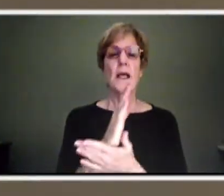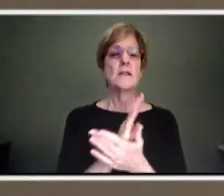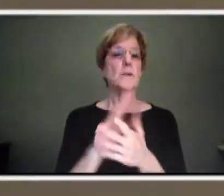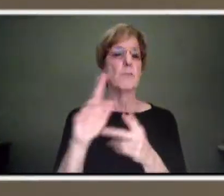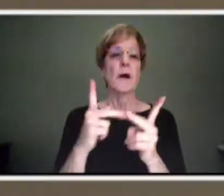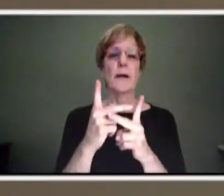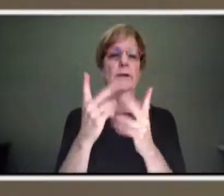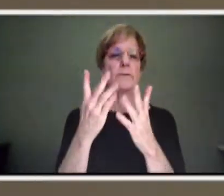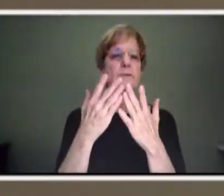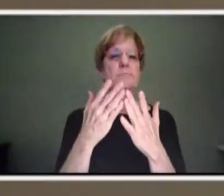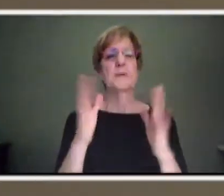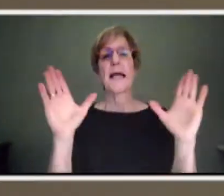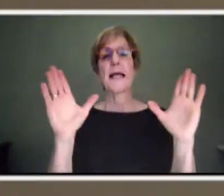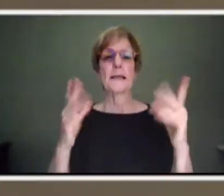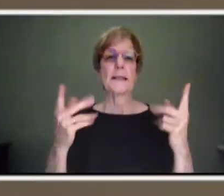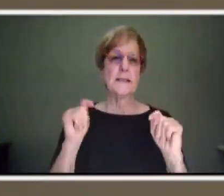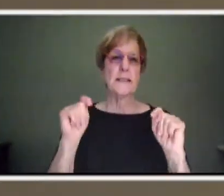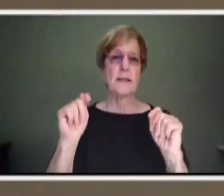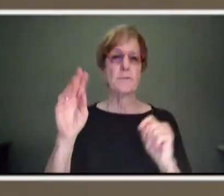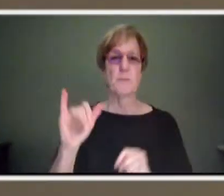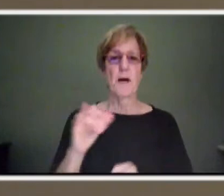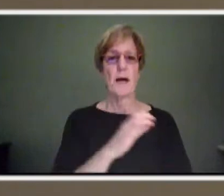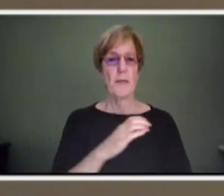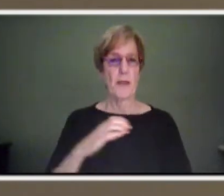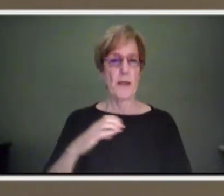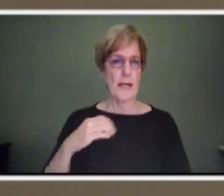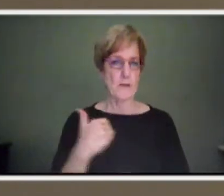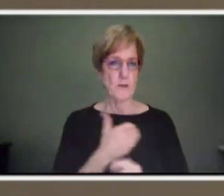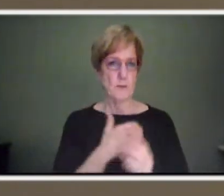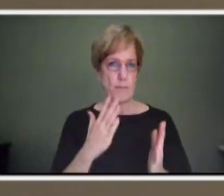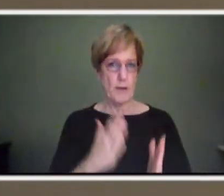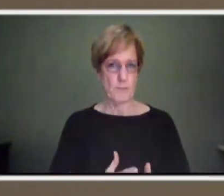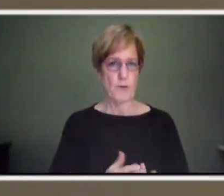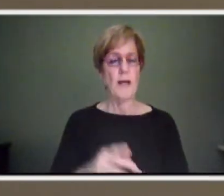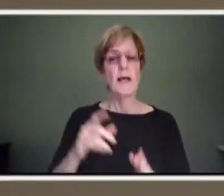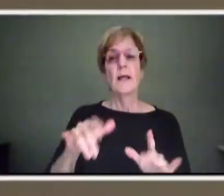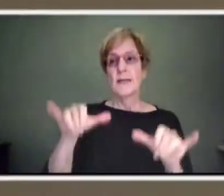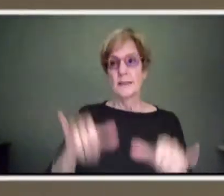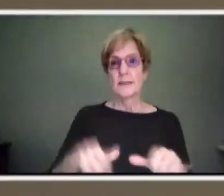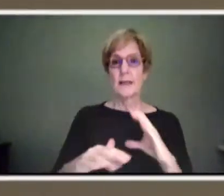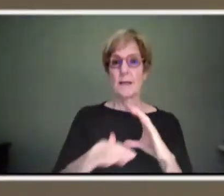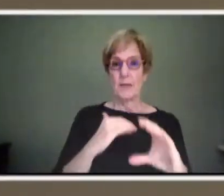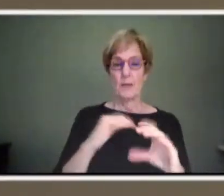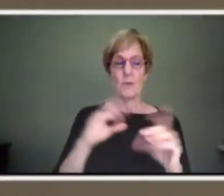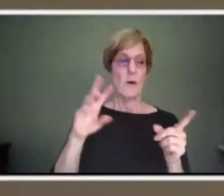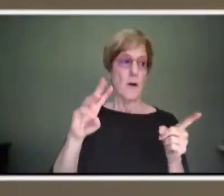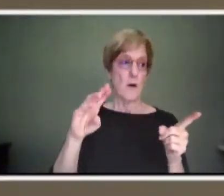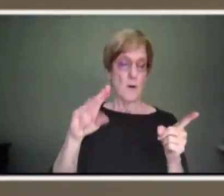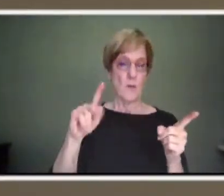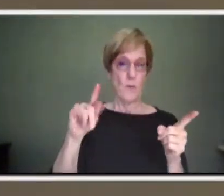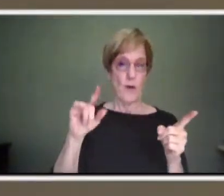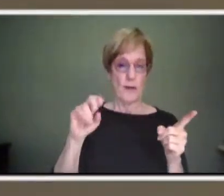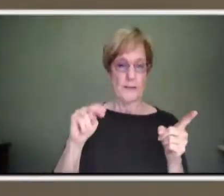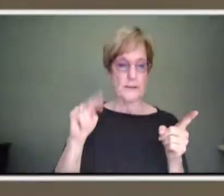attempt by the council member. This is the same email from council member Watlington. Item